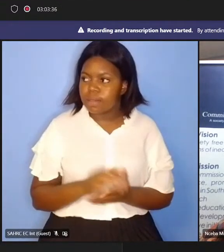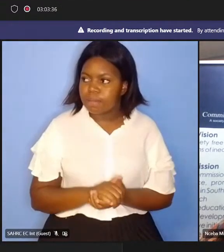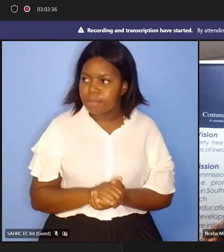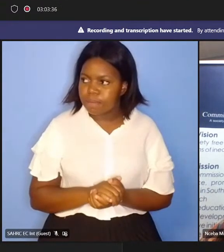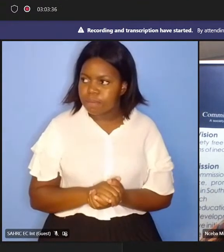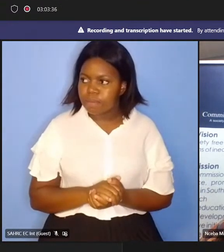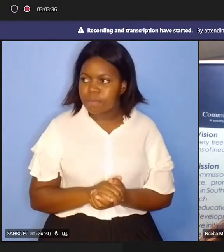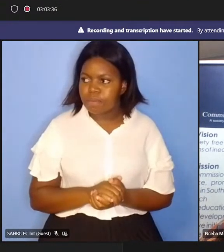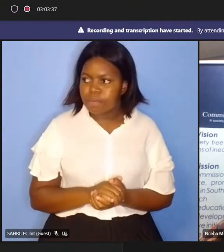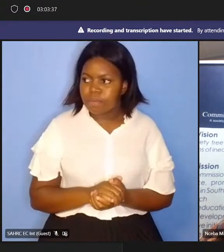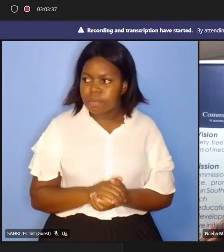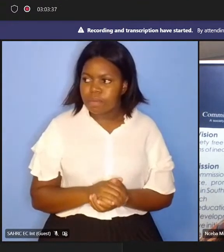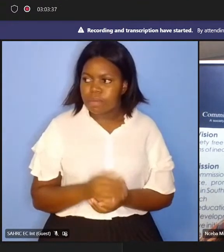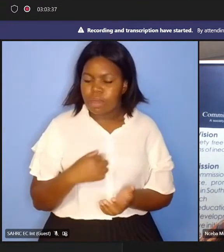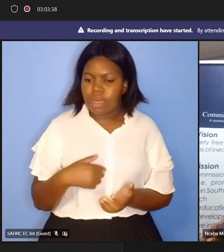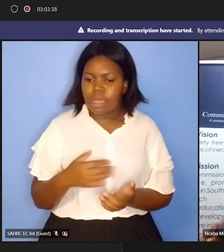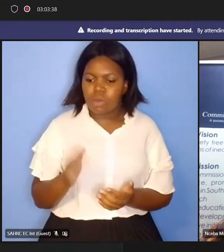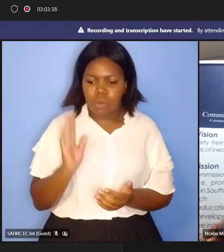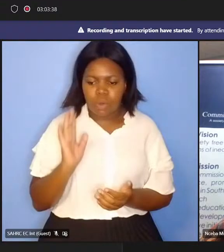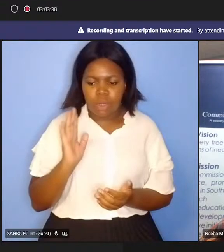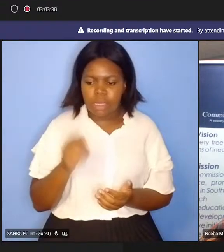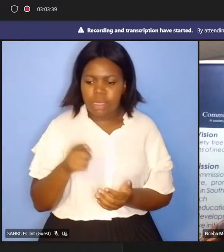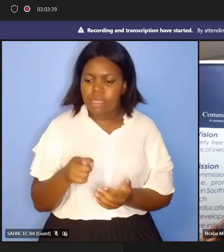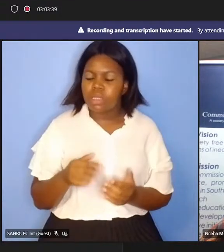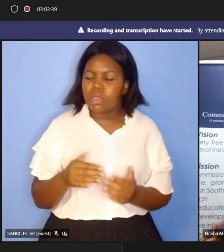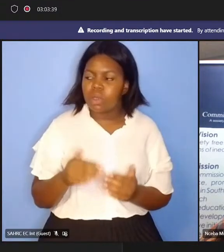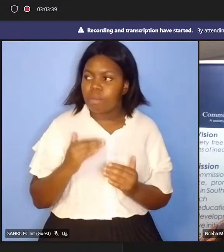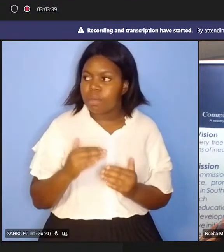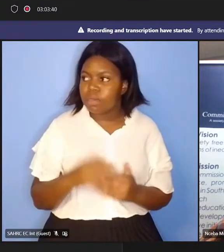I'd like to hear you comment also on this, maybe